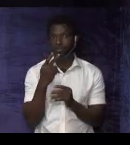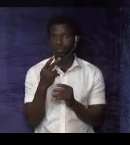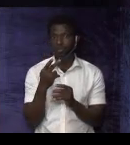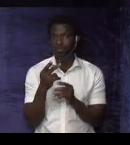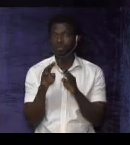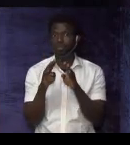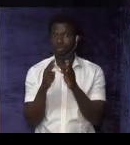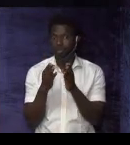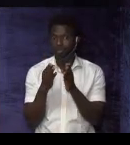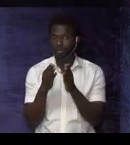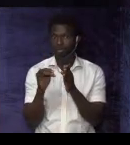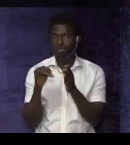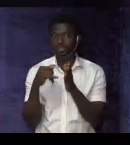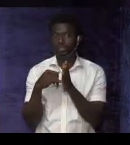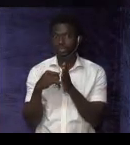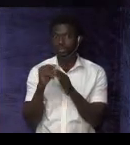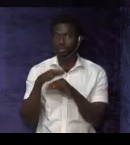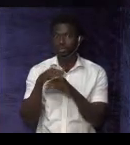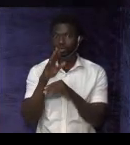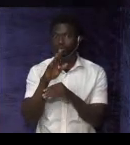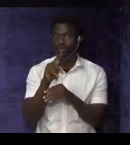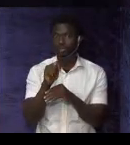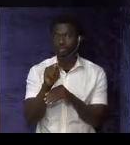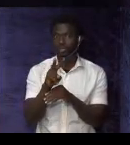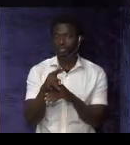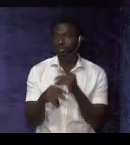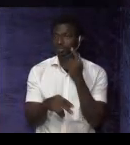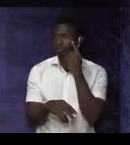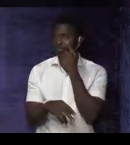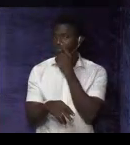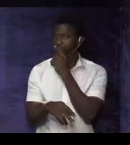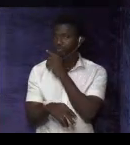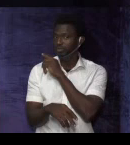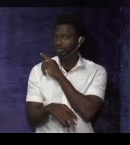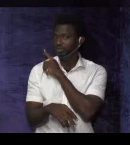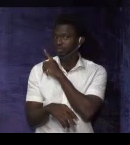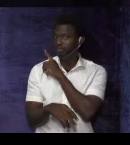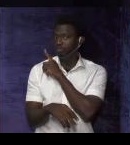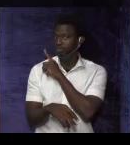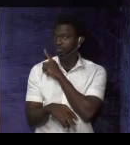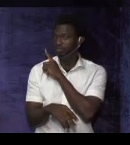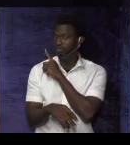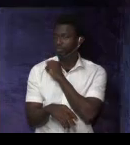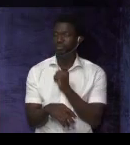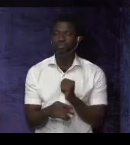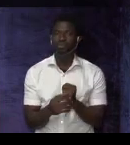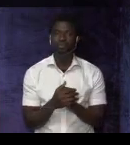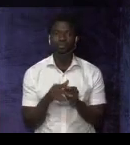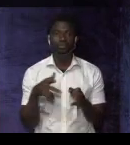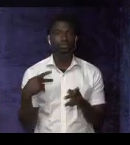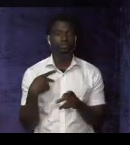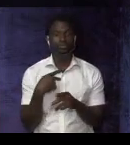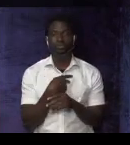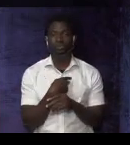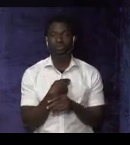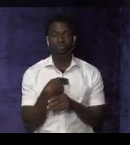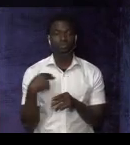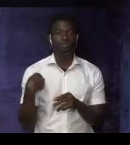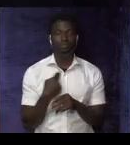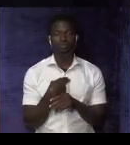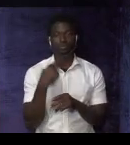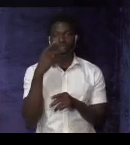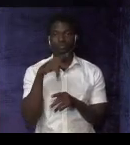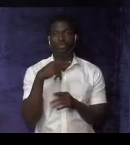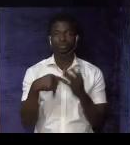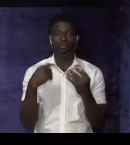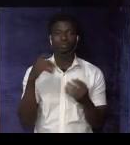up this one that I have on the screen. So I'm going to duplicate it first so that I have another one. And this is the one that I'm going to open. And let's see when we